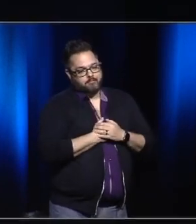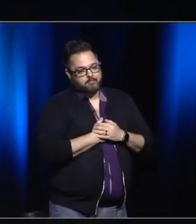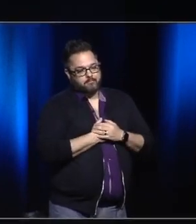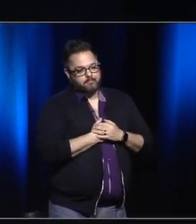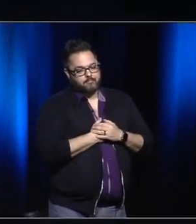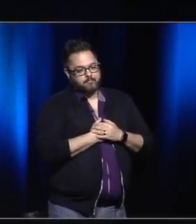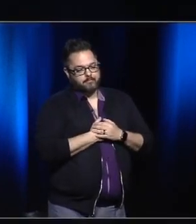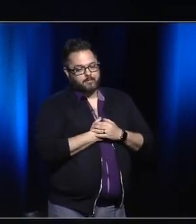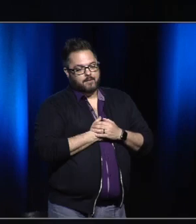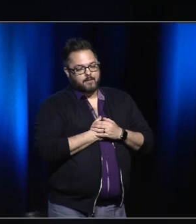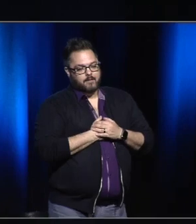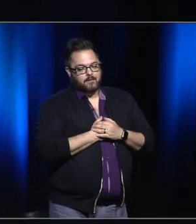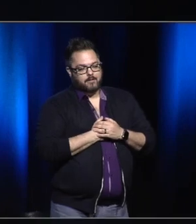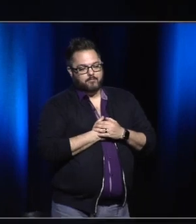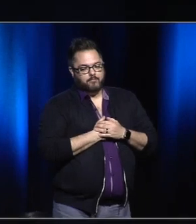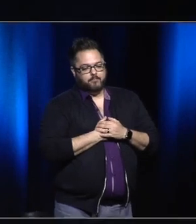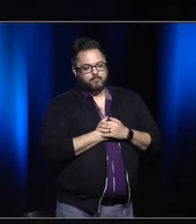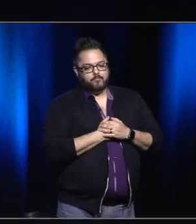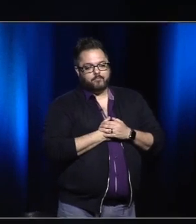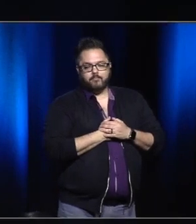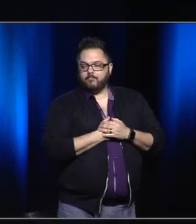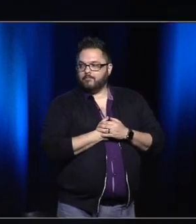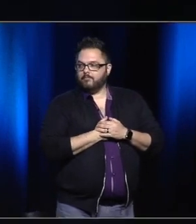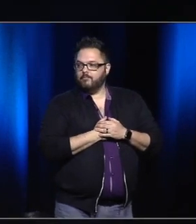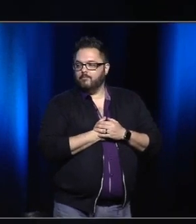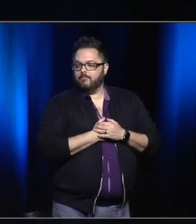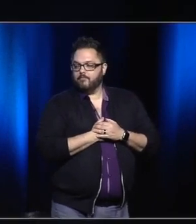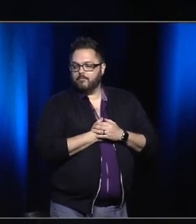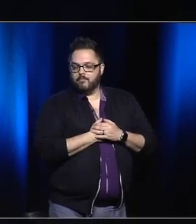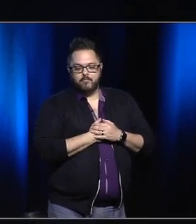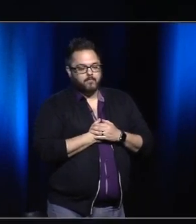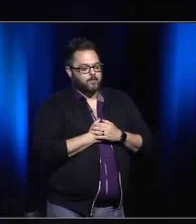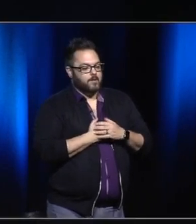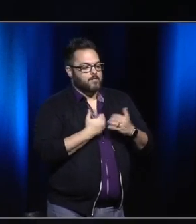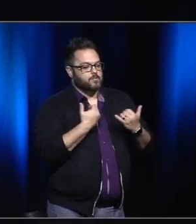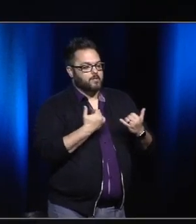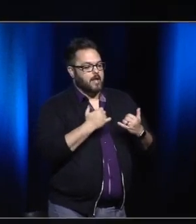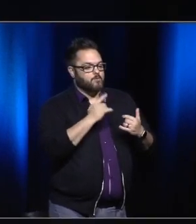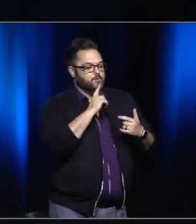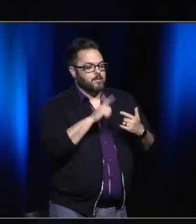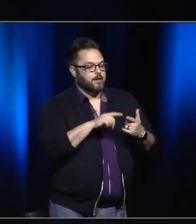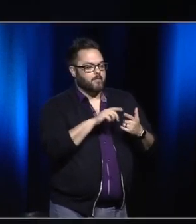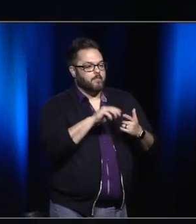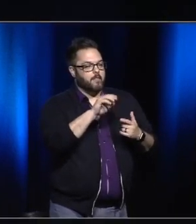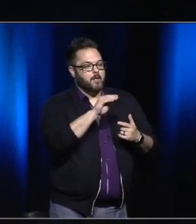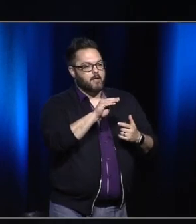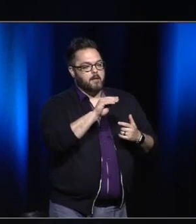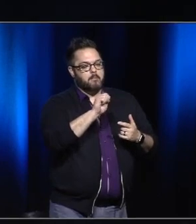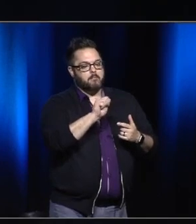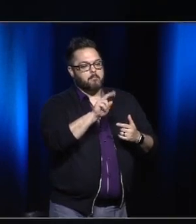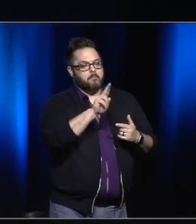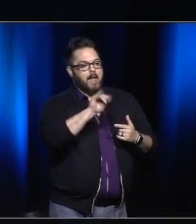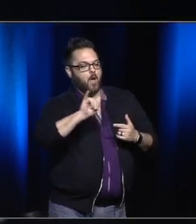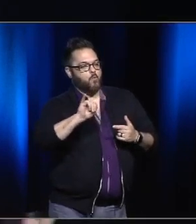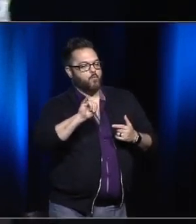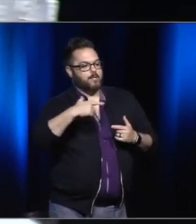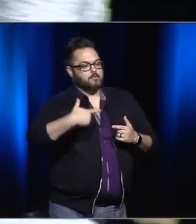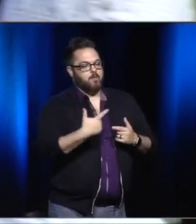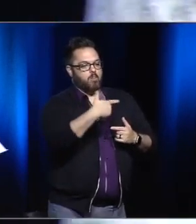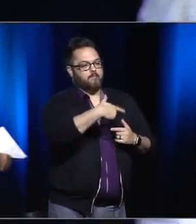Rochelle comes to us from the University of Auckland, and the title of her plenary is The Māui Dolphin, a cautionary tale of inaction.